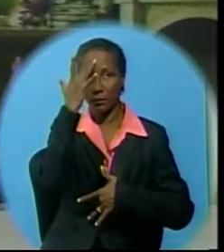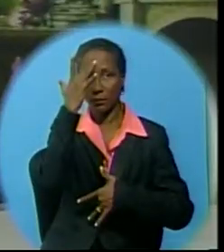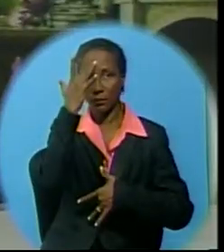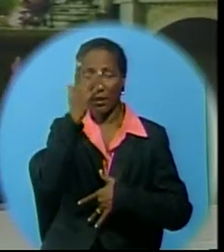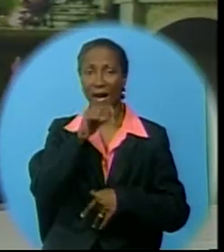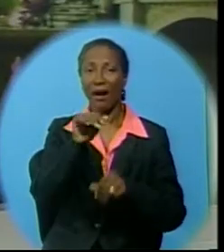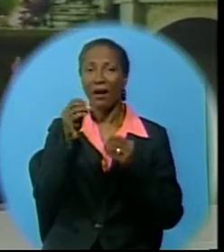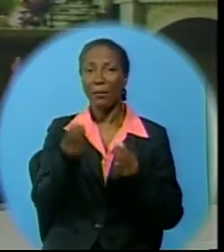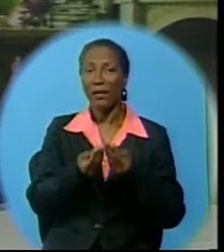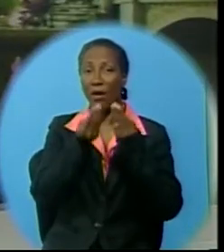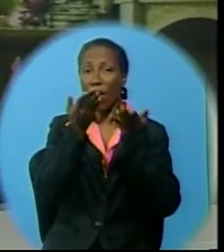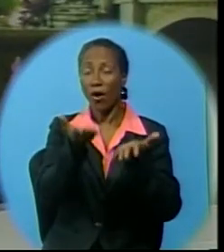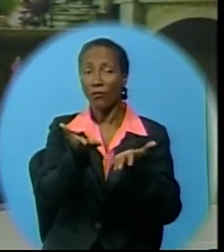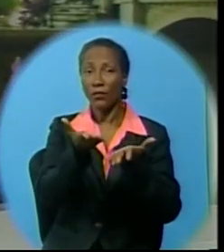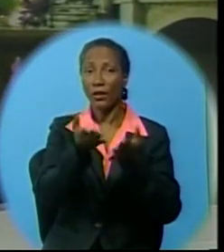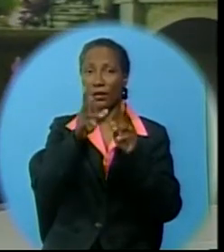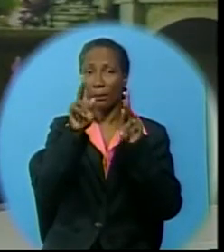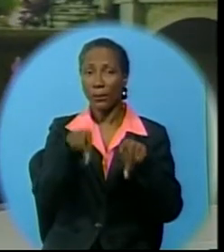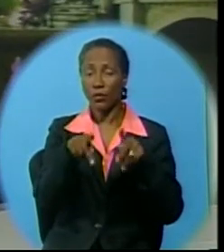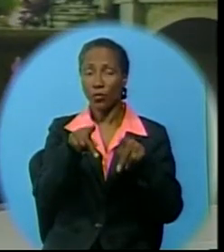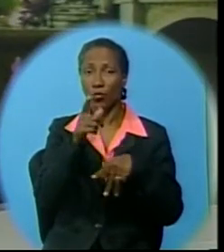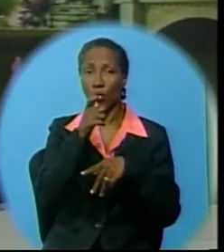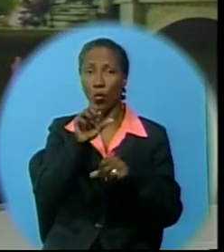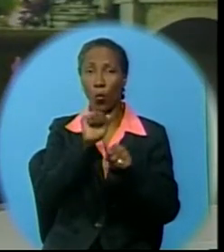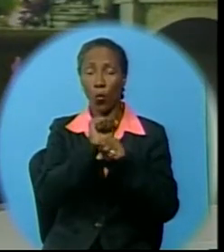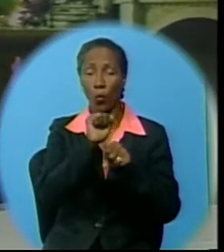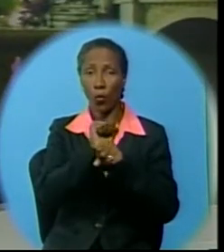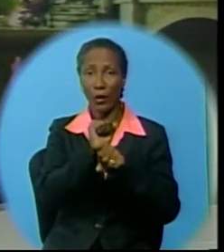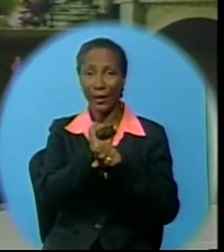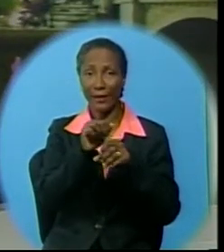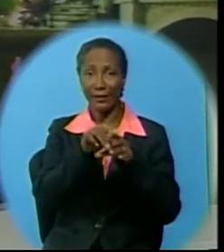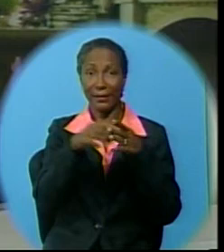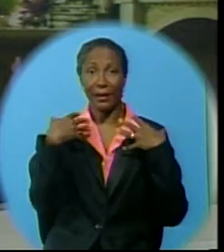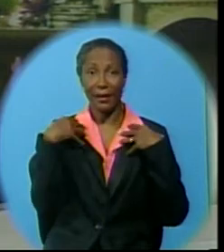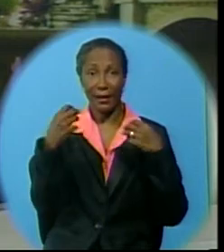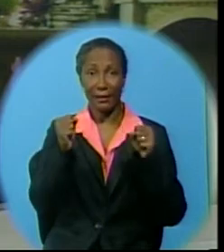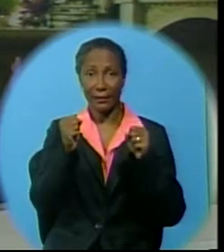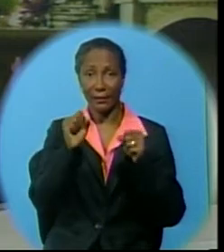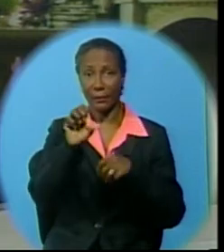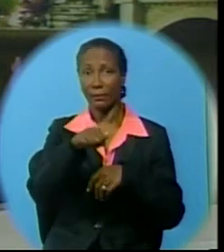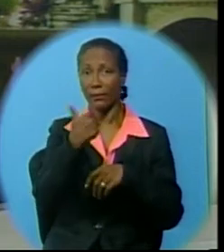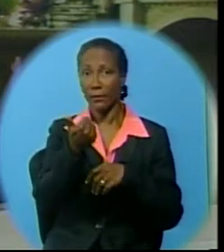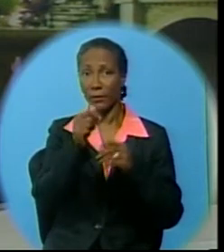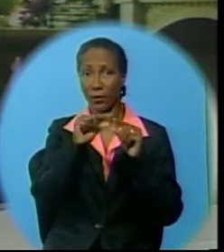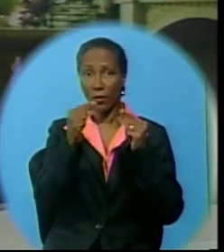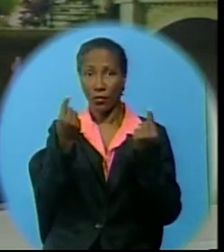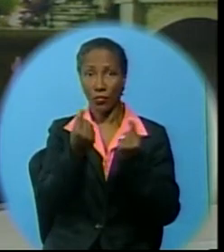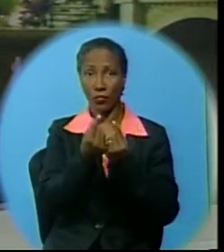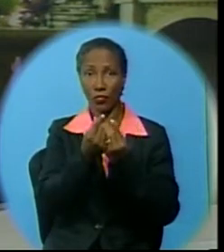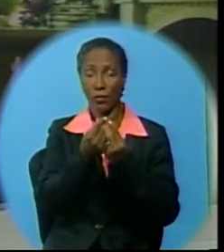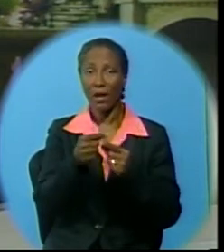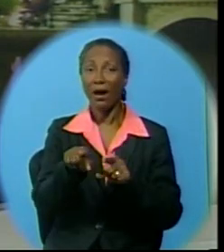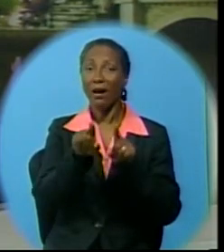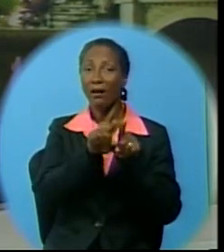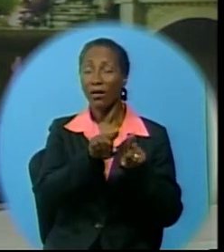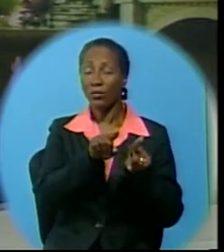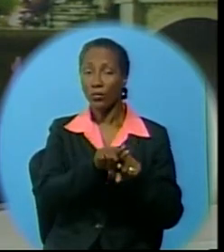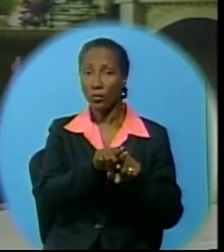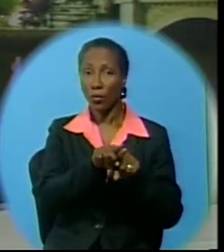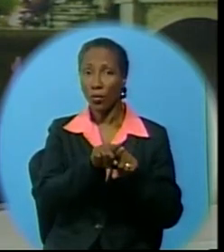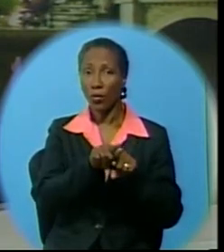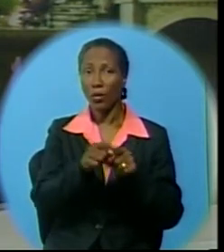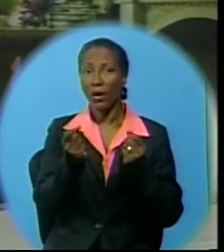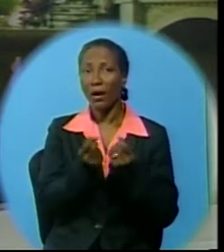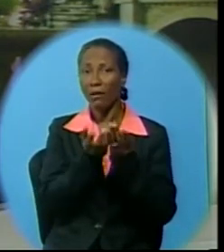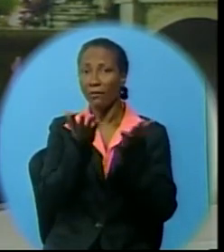workers in the health sector and people in high-risk groups. It is also available from medical practitioners in the private sector. The